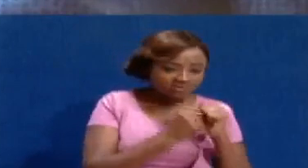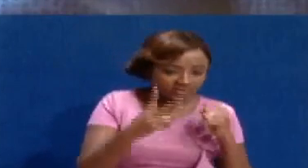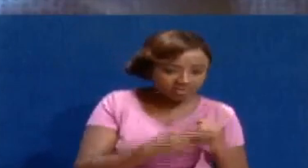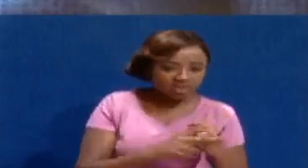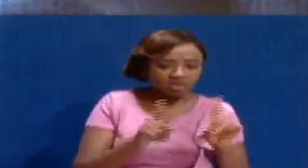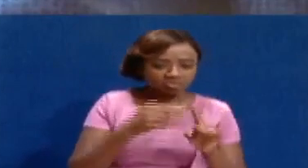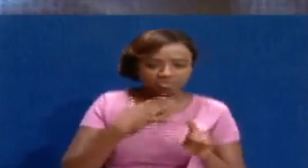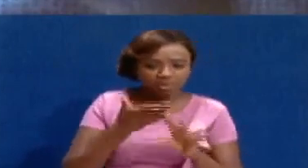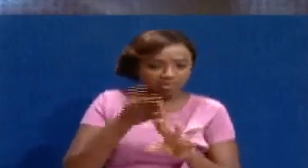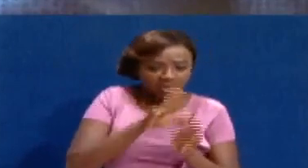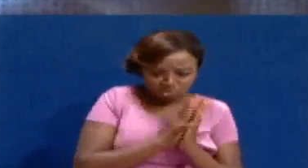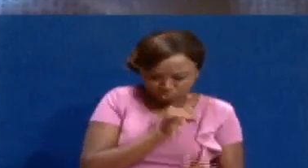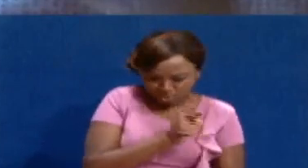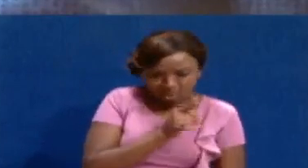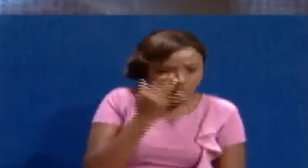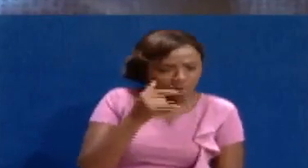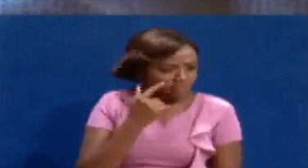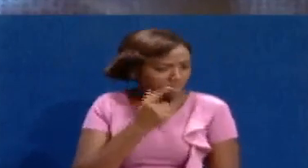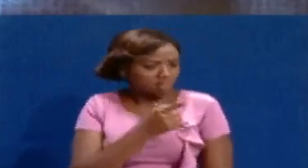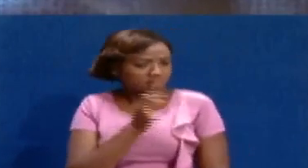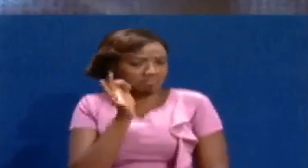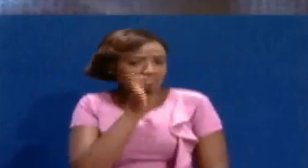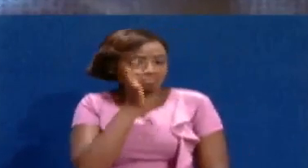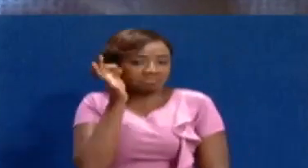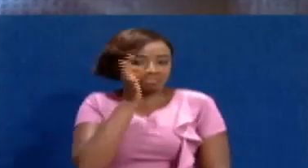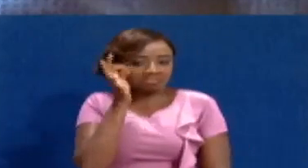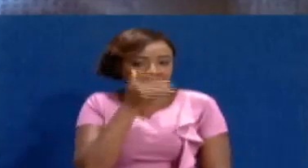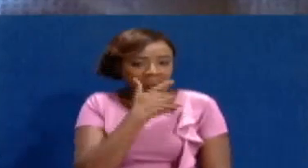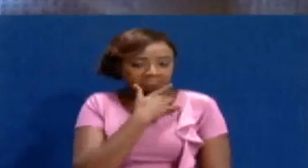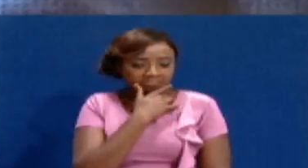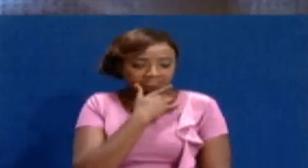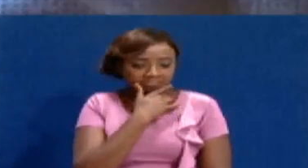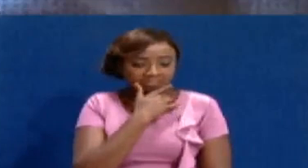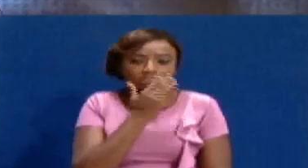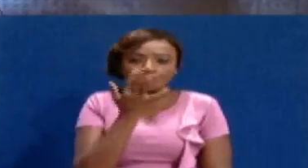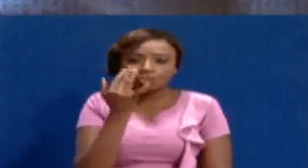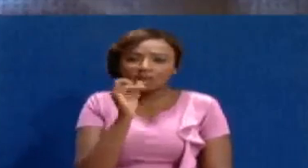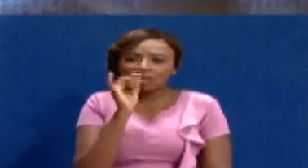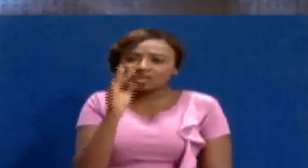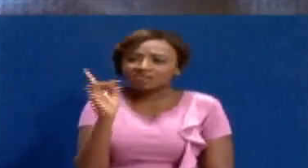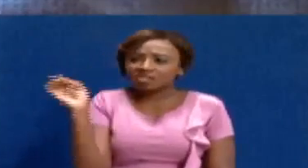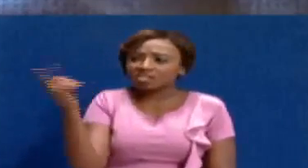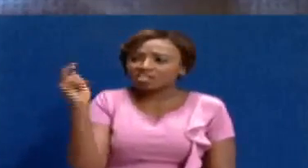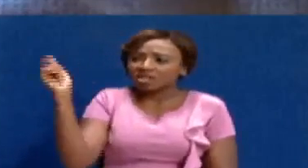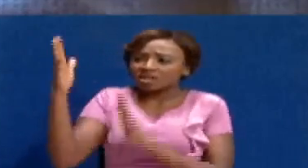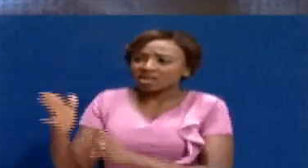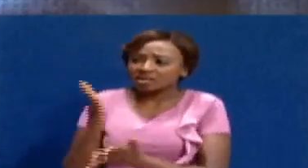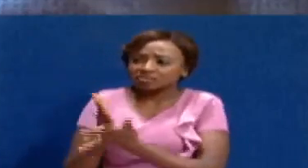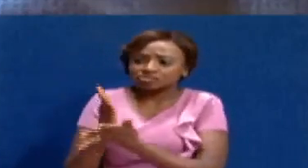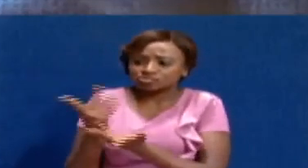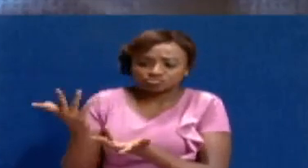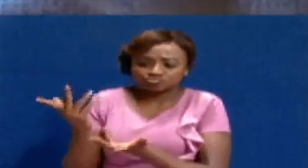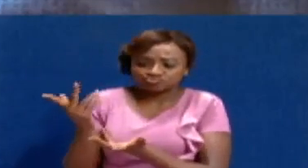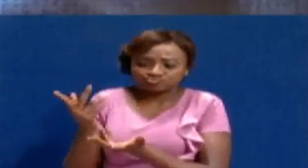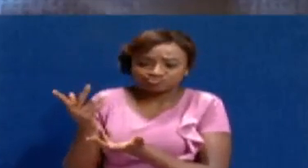analogy because I have always found it presumptuous. I mean, what if Kenyans are not even